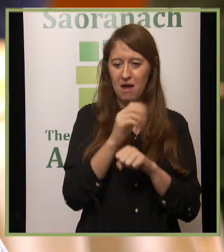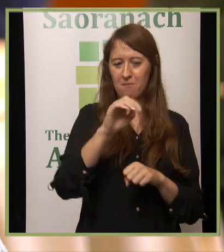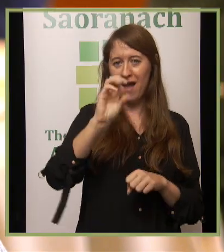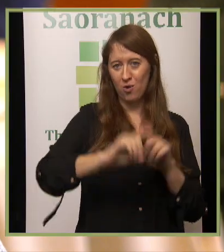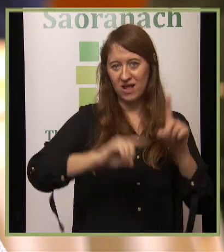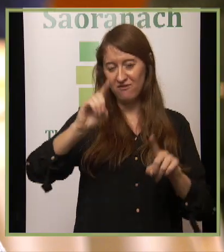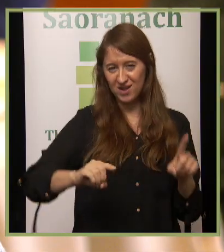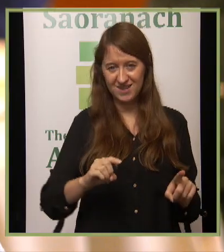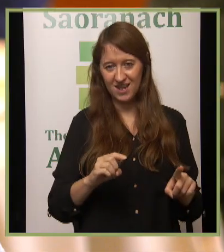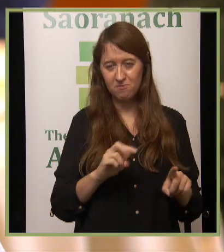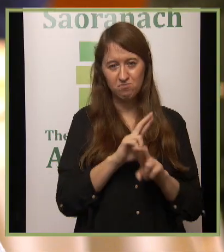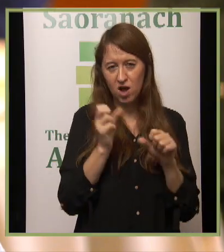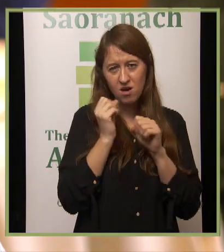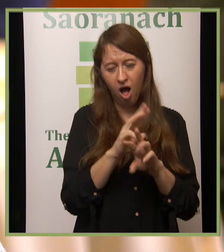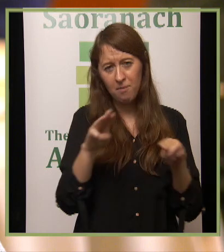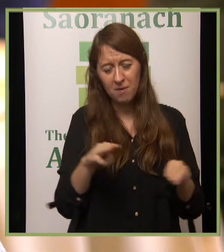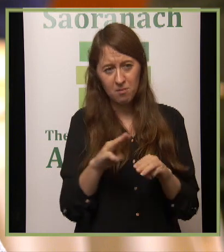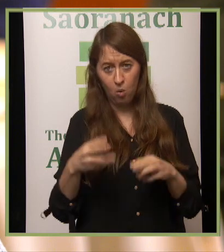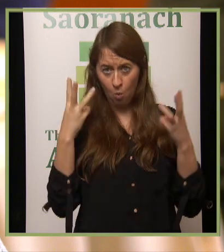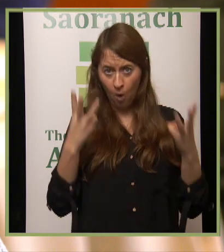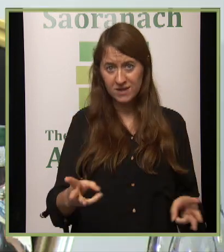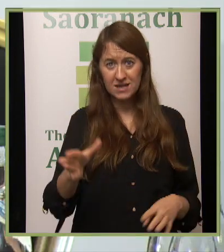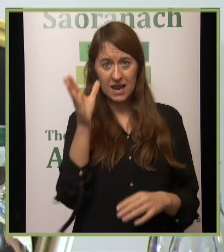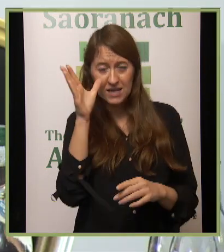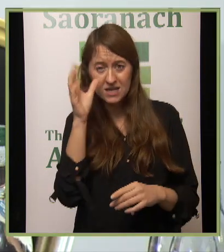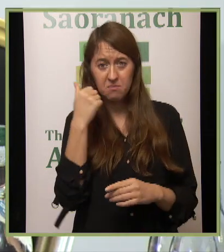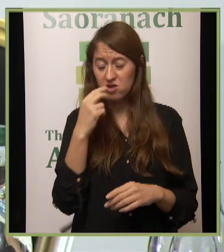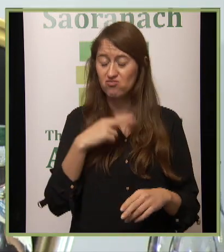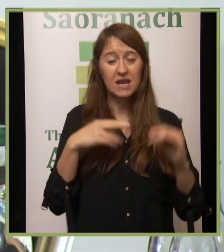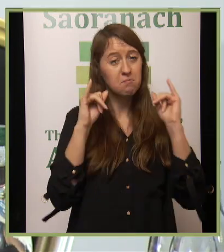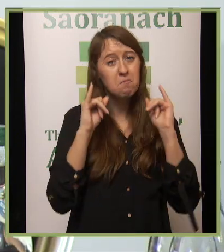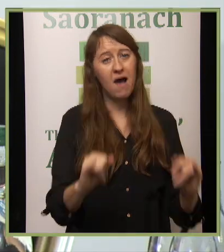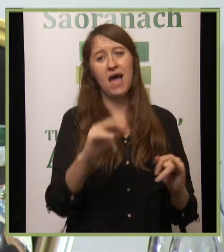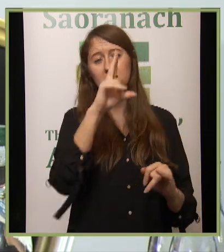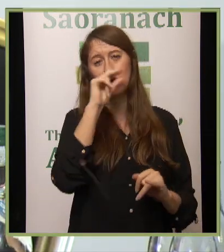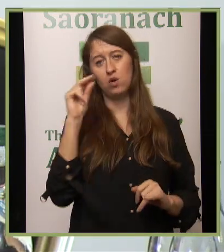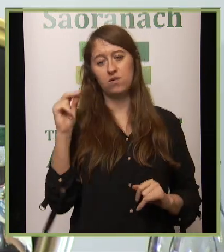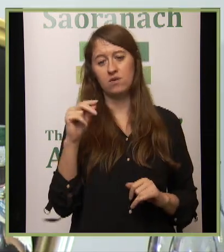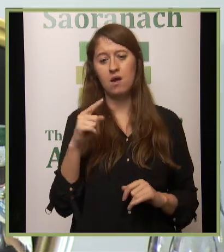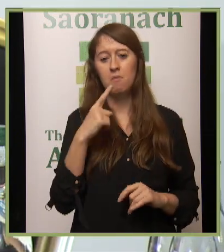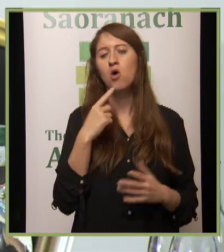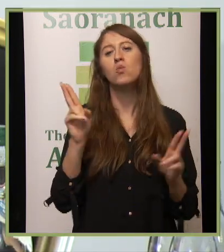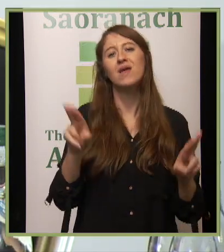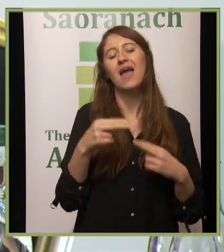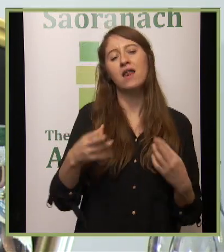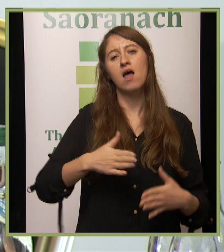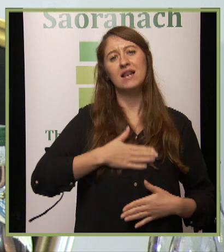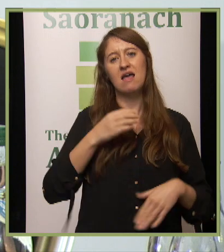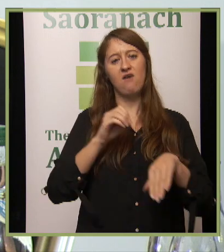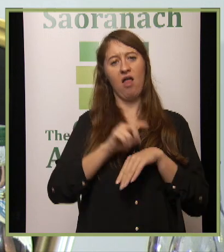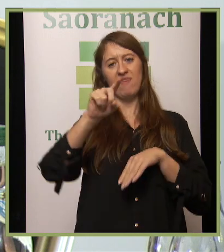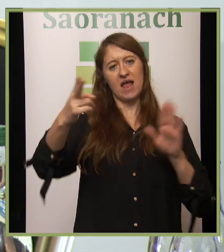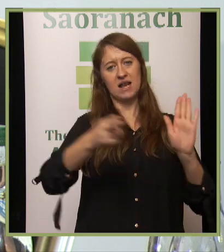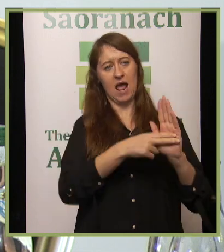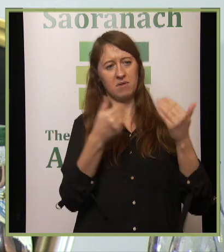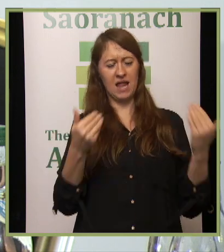happy to hear that, because it's really bad news. So it's just important to keep it in mind that we can't live on that reputation now, because